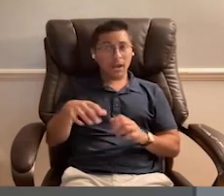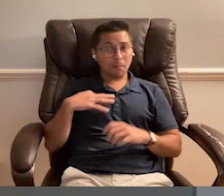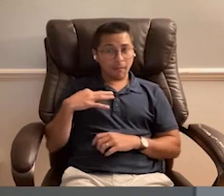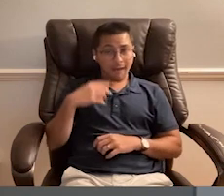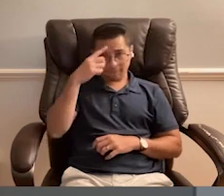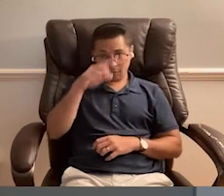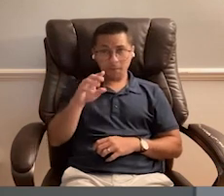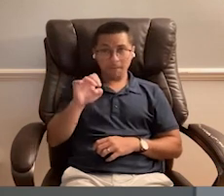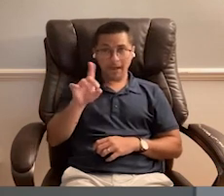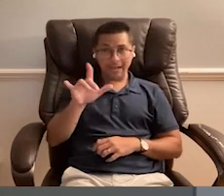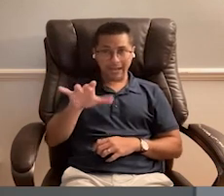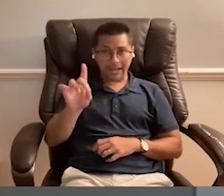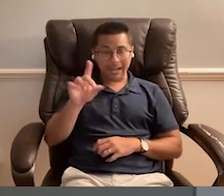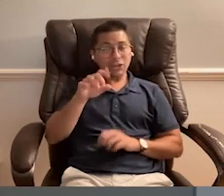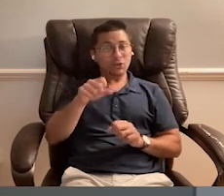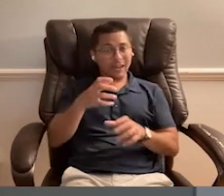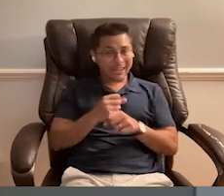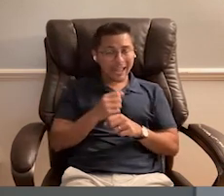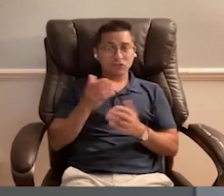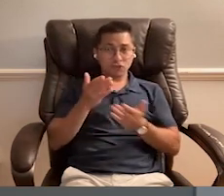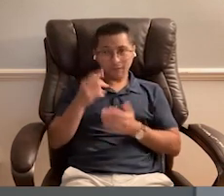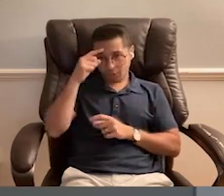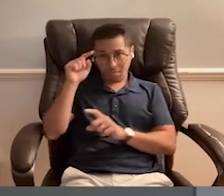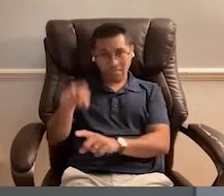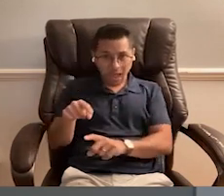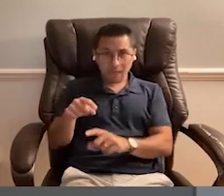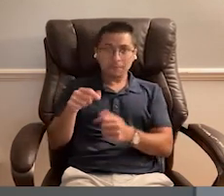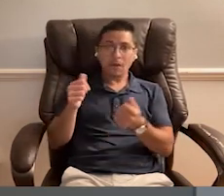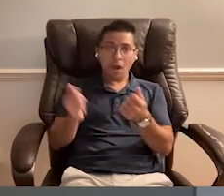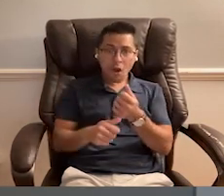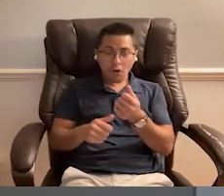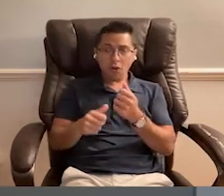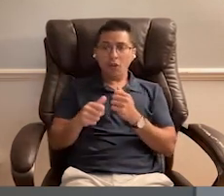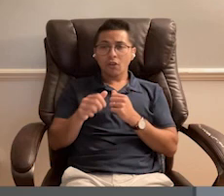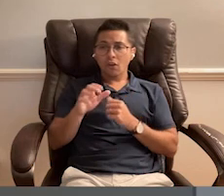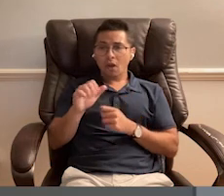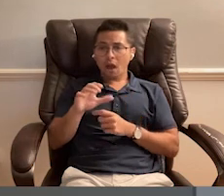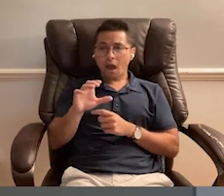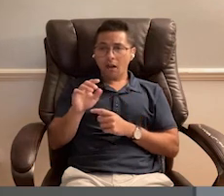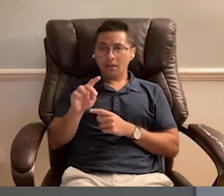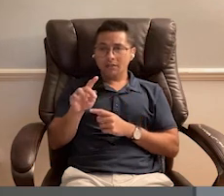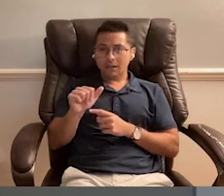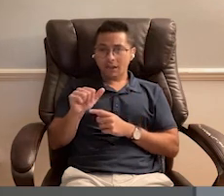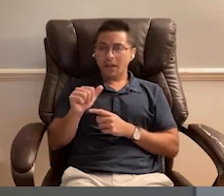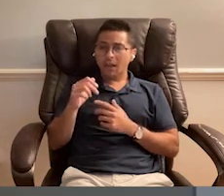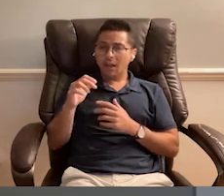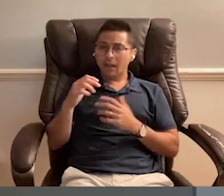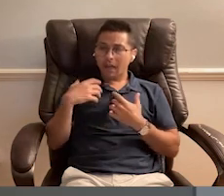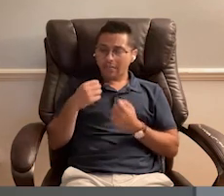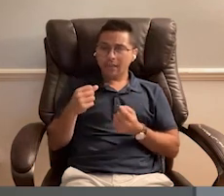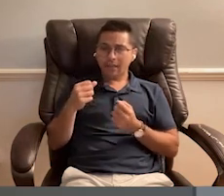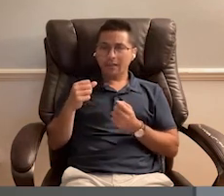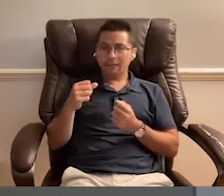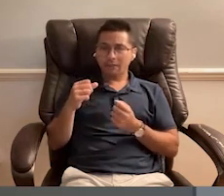relates to developmental disabilities, you can apply for Medicaid, and you can receive services for your loved one under the AHCA,